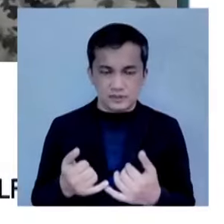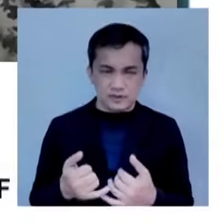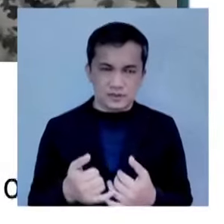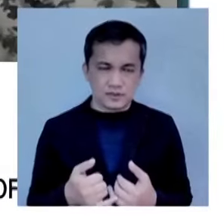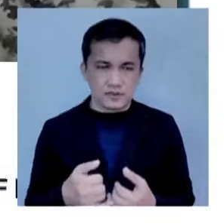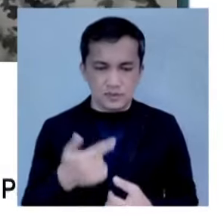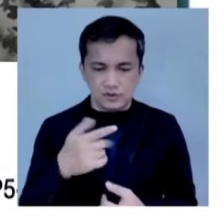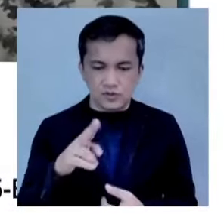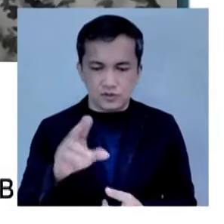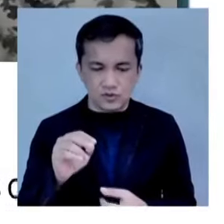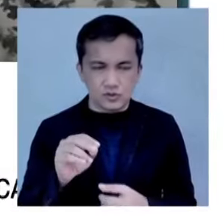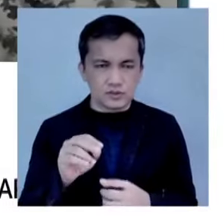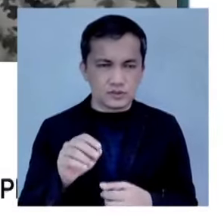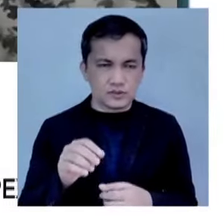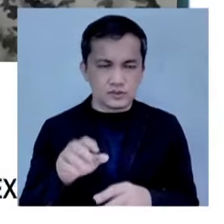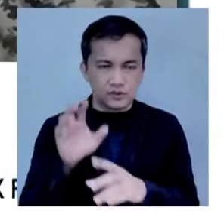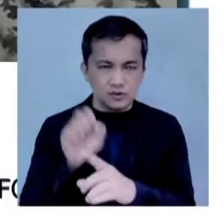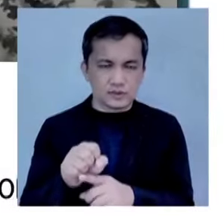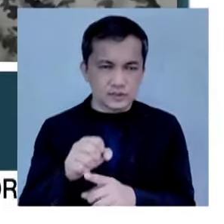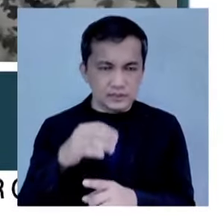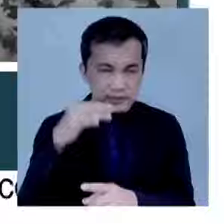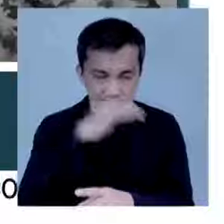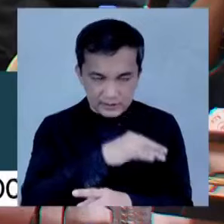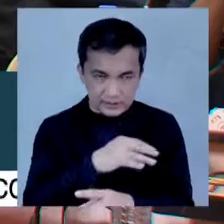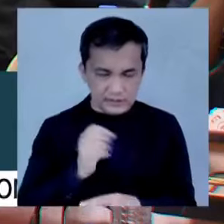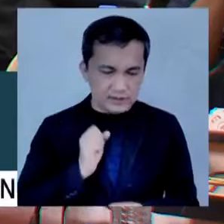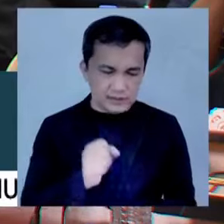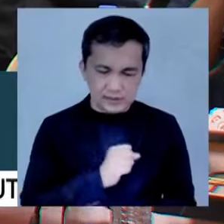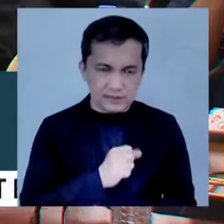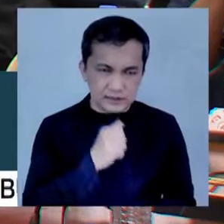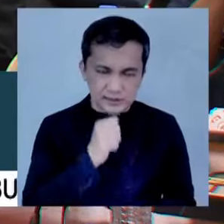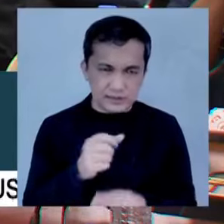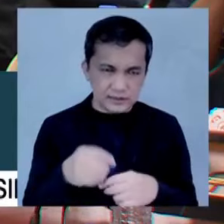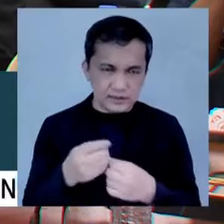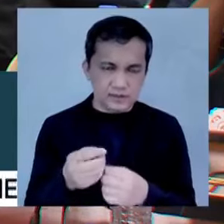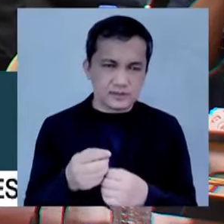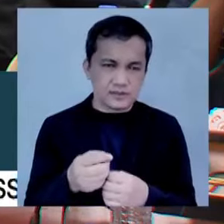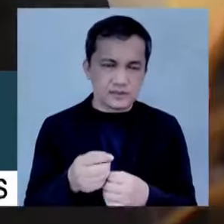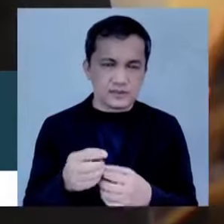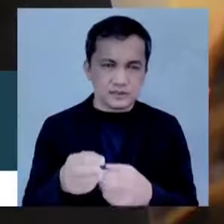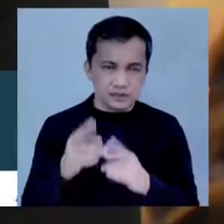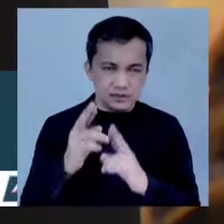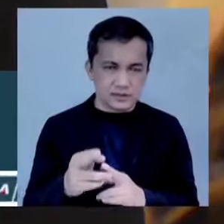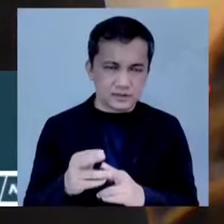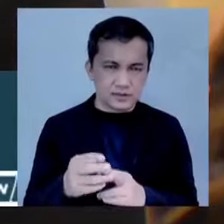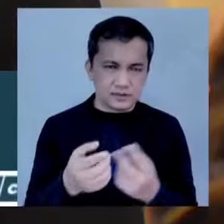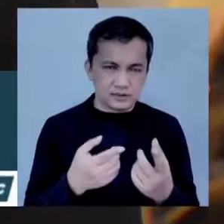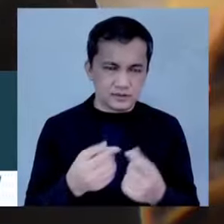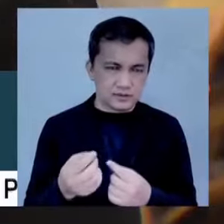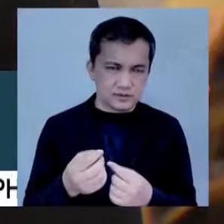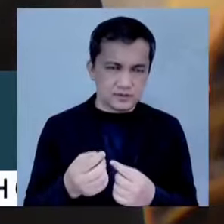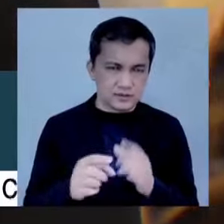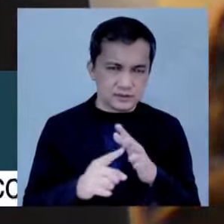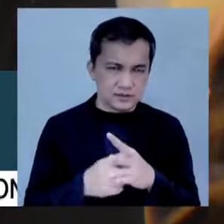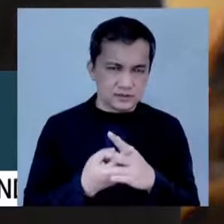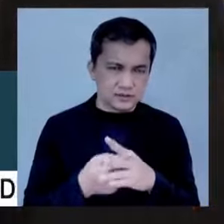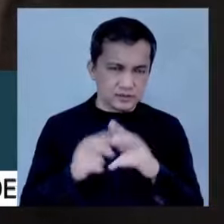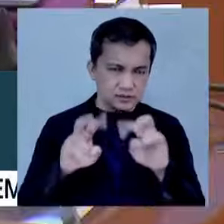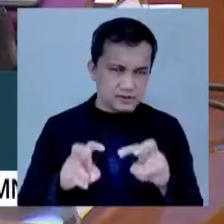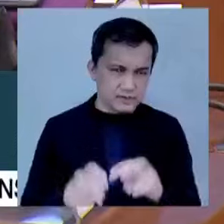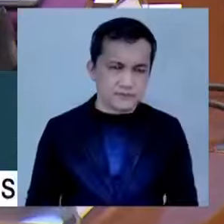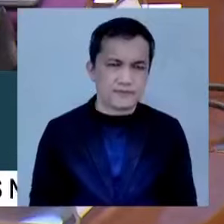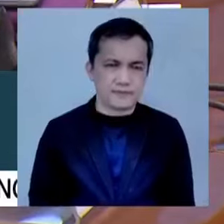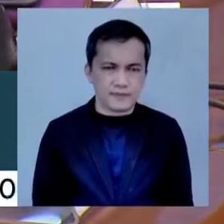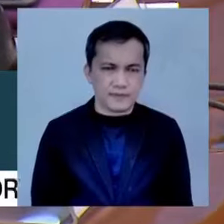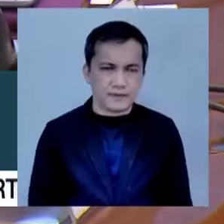lying about her identity, the Senate will not extend to her the same courtesy that they did at the start of the inquiry. She says